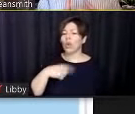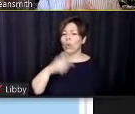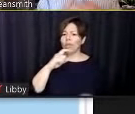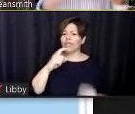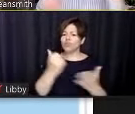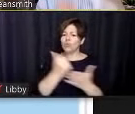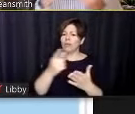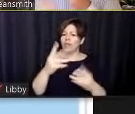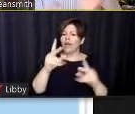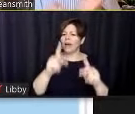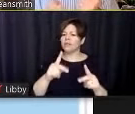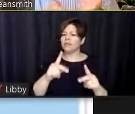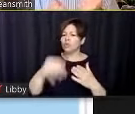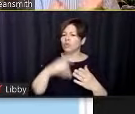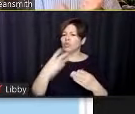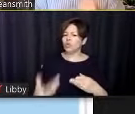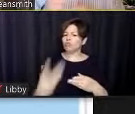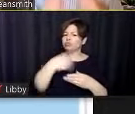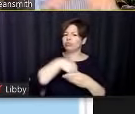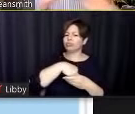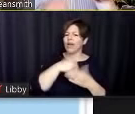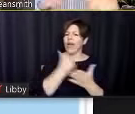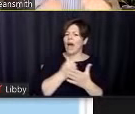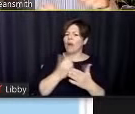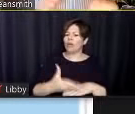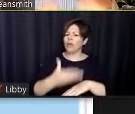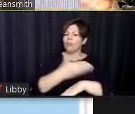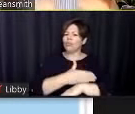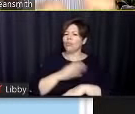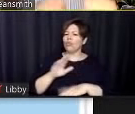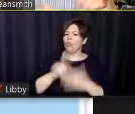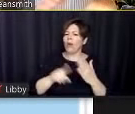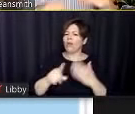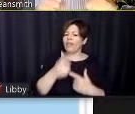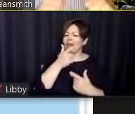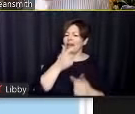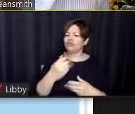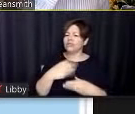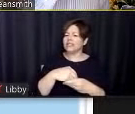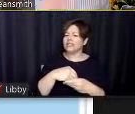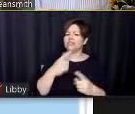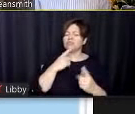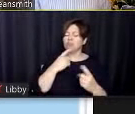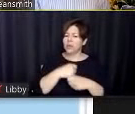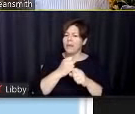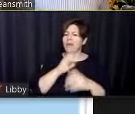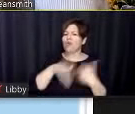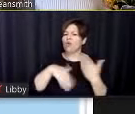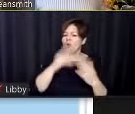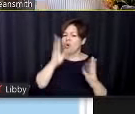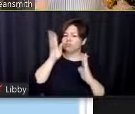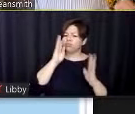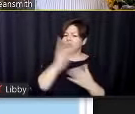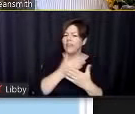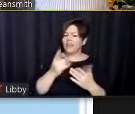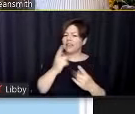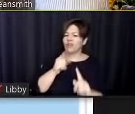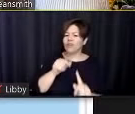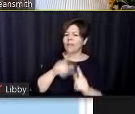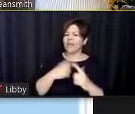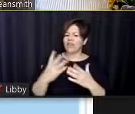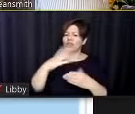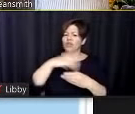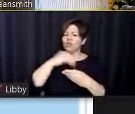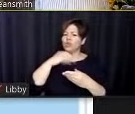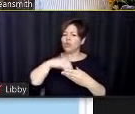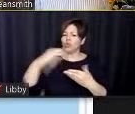individual. We need to recruit their interests. And we're going to be the educator, and we're going to create all these interesting things. And the students are going to come along for the ride.